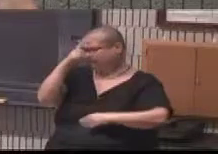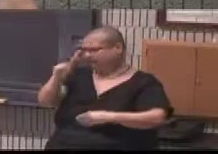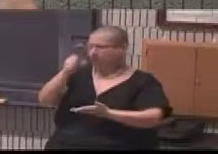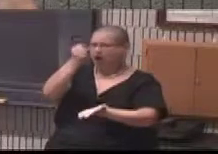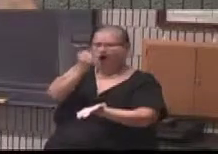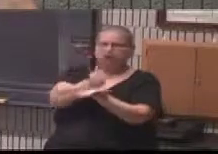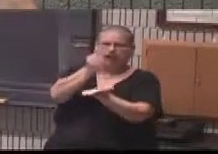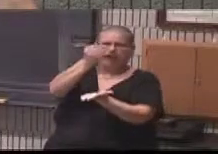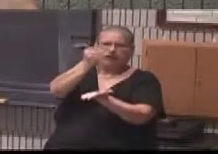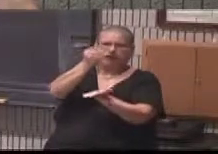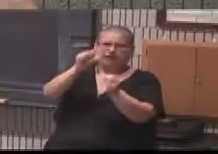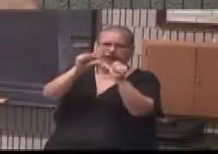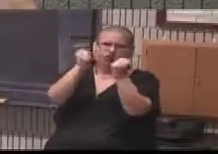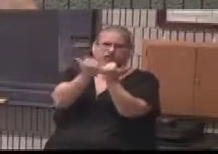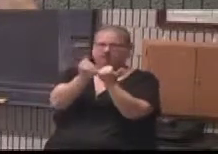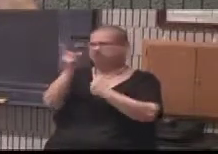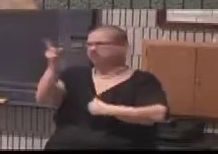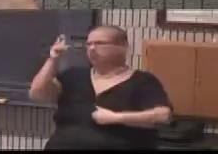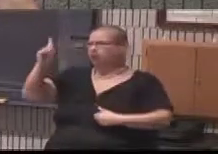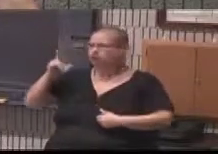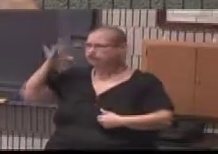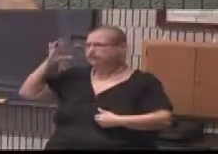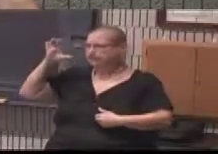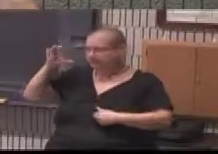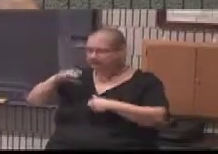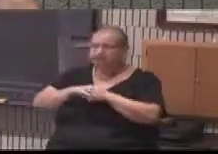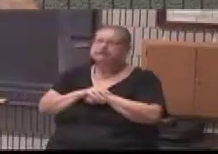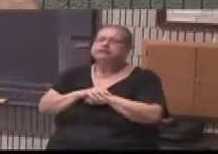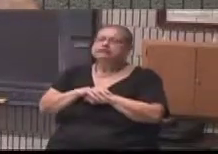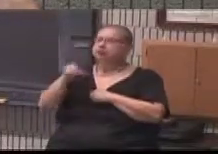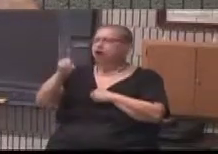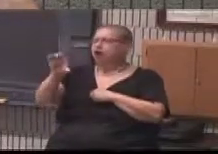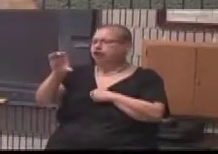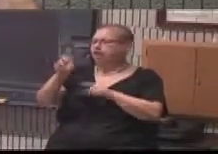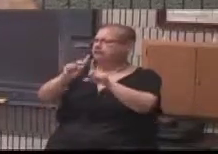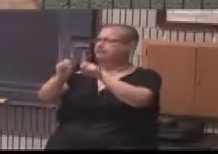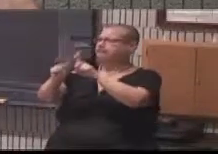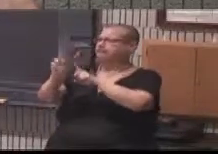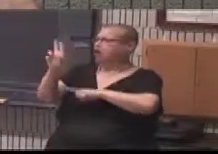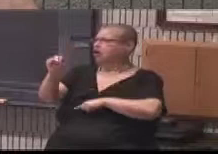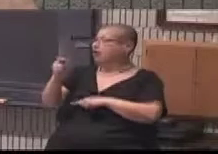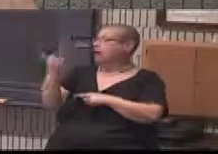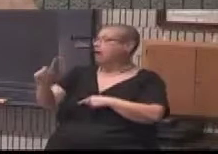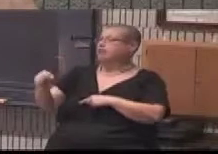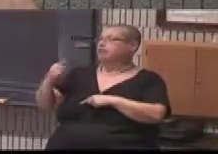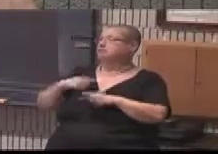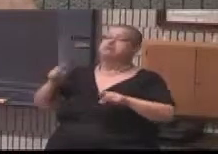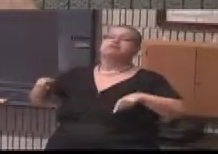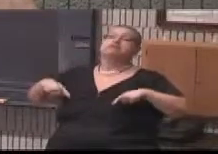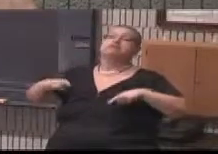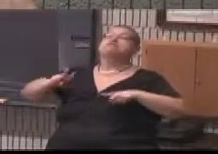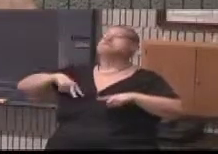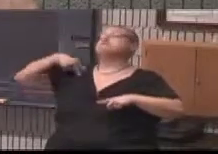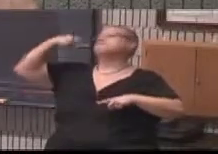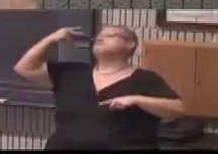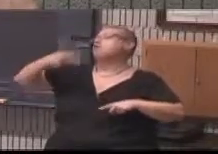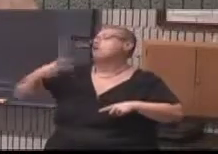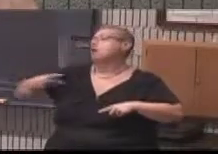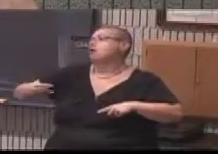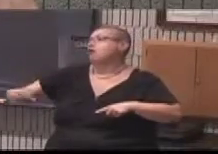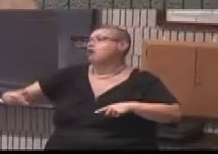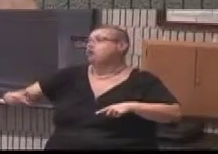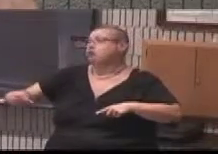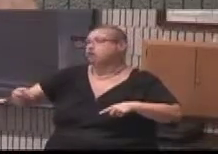accreditation agency in DC with 100 colleagues, and I had the most humiliating fall in front of everybody. And